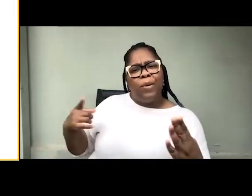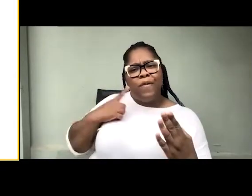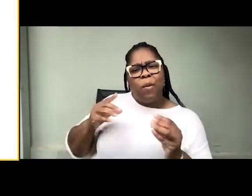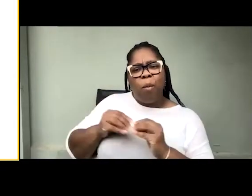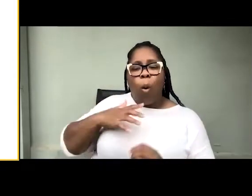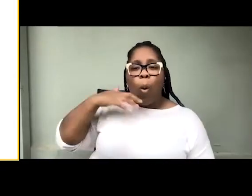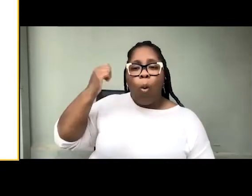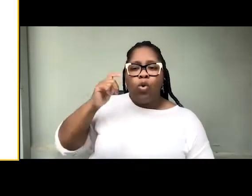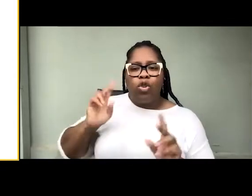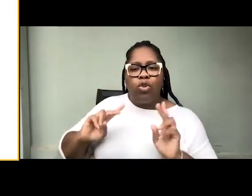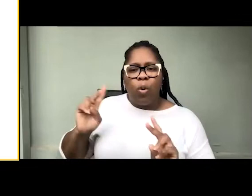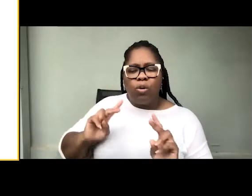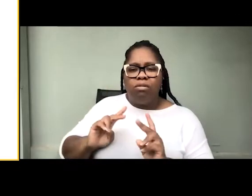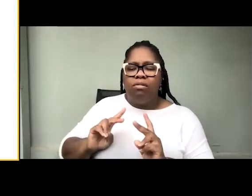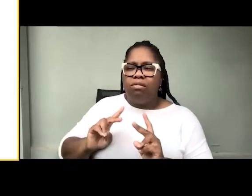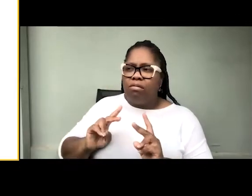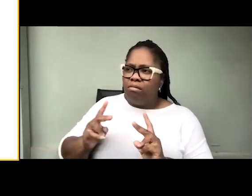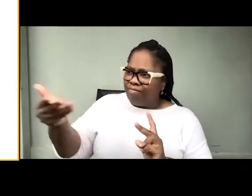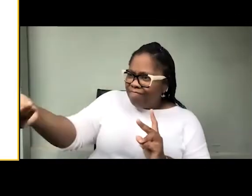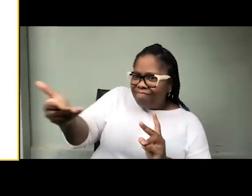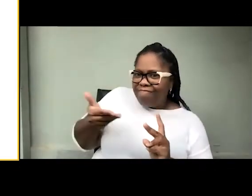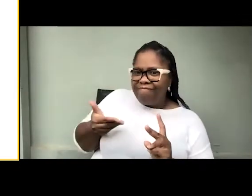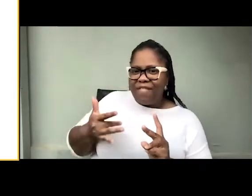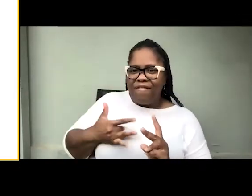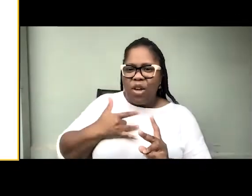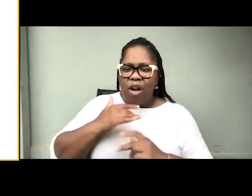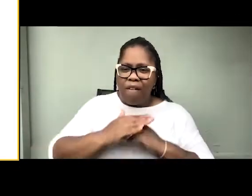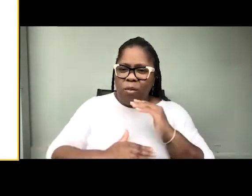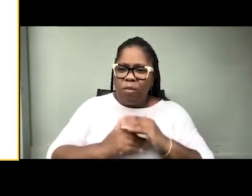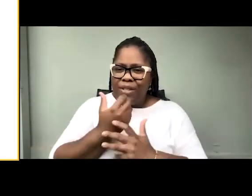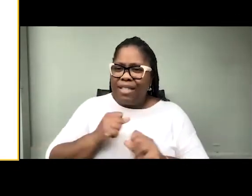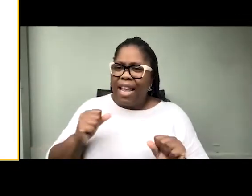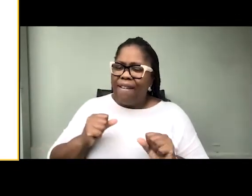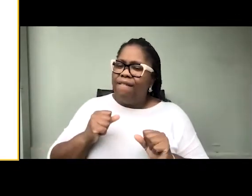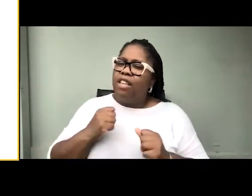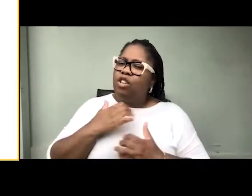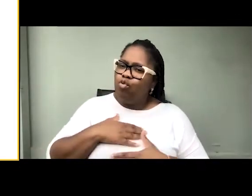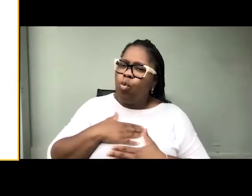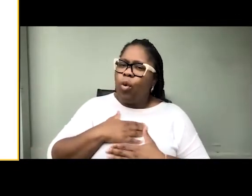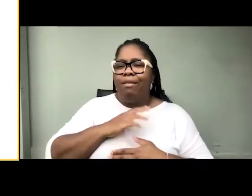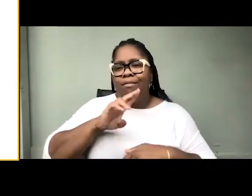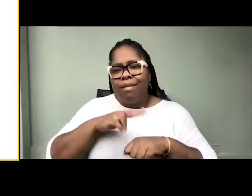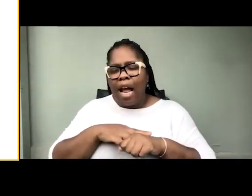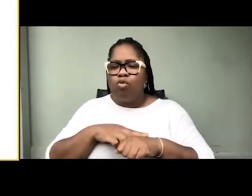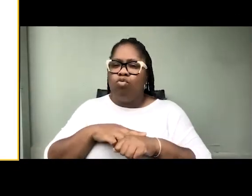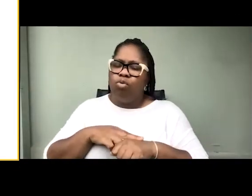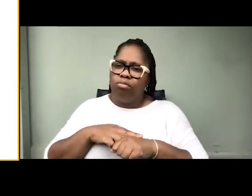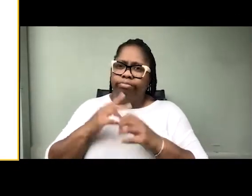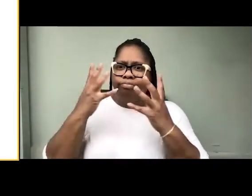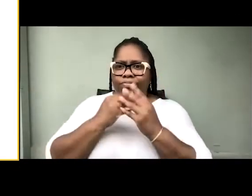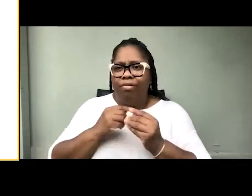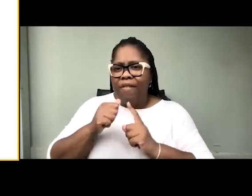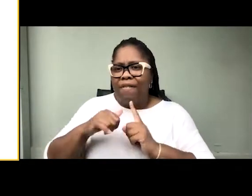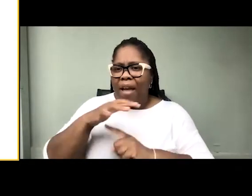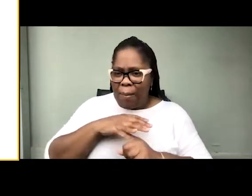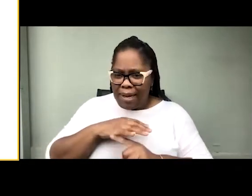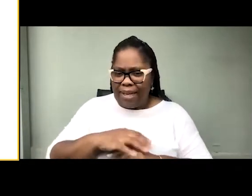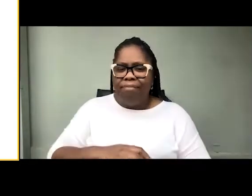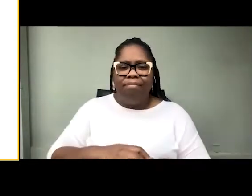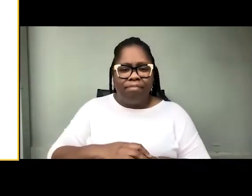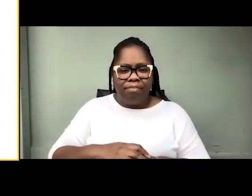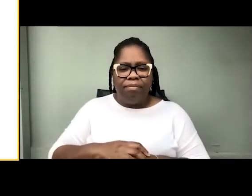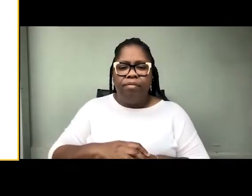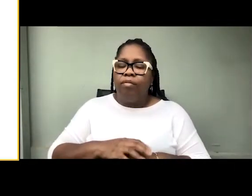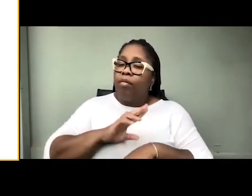they feel comfortable and safe, enjoying our natural environment that we're blessed with here in California. Emergency preparedness and